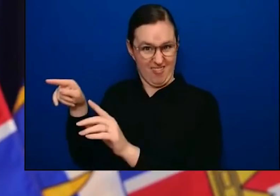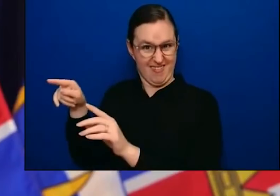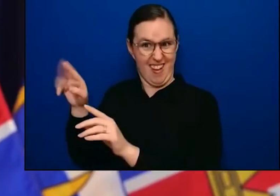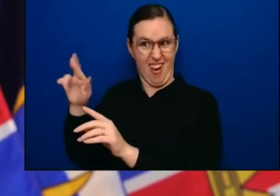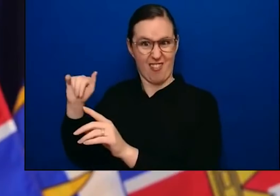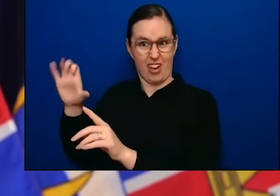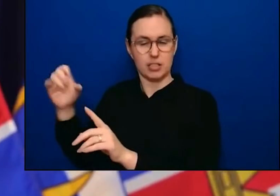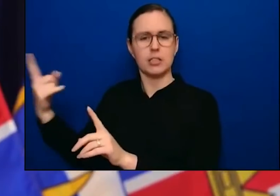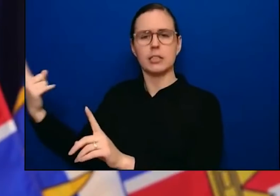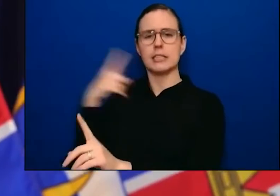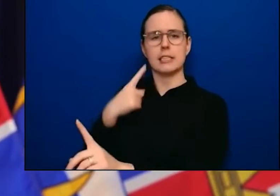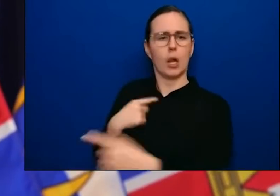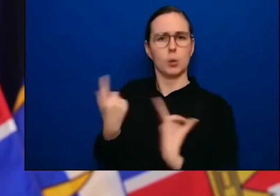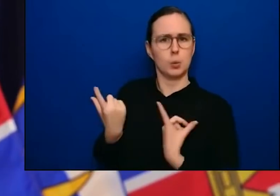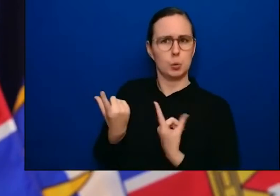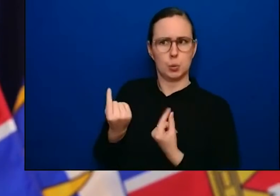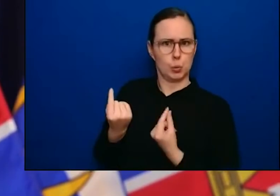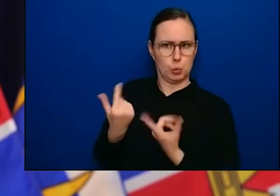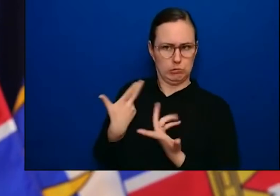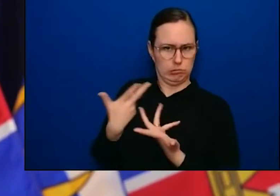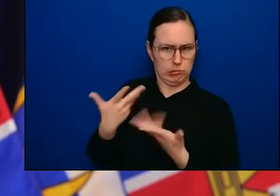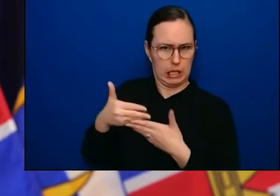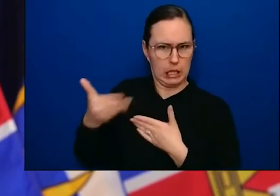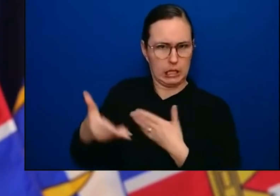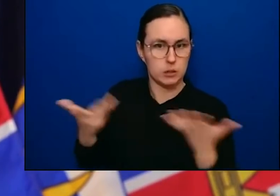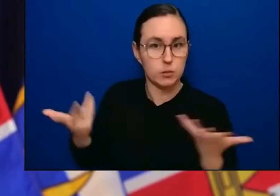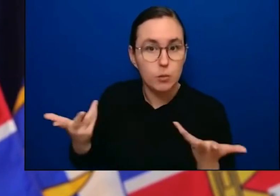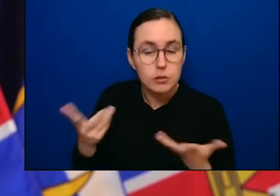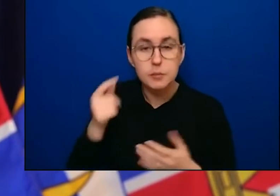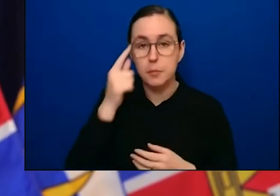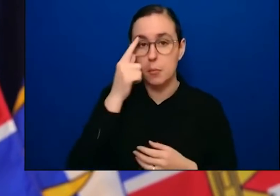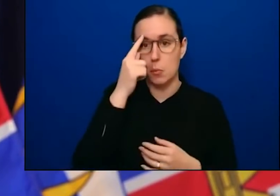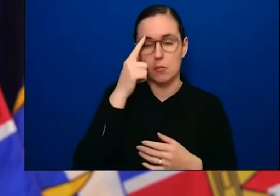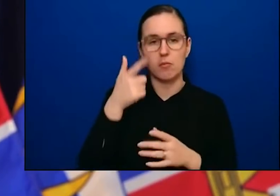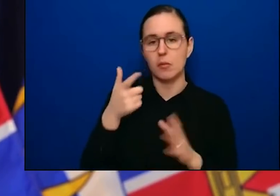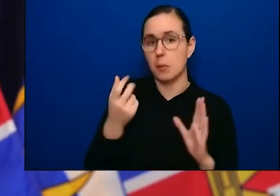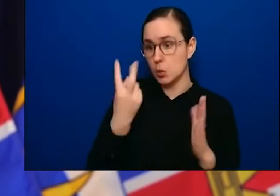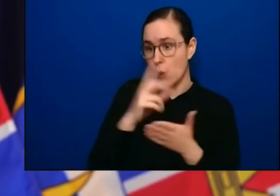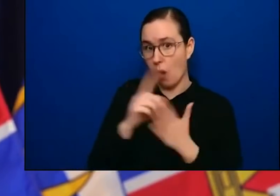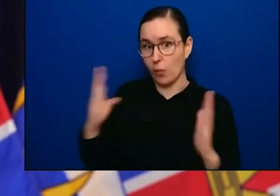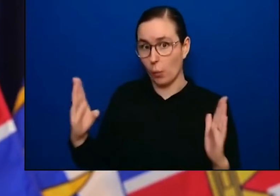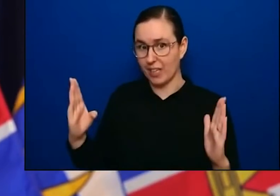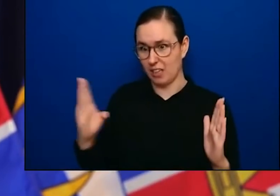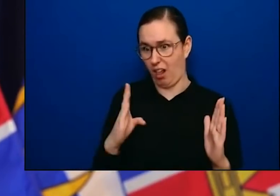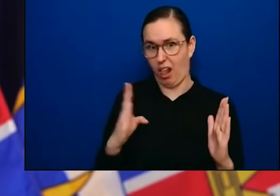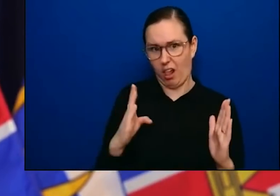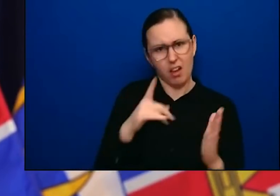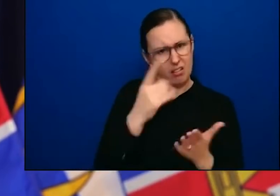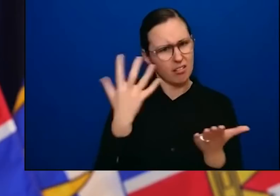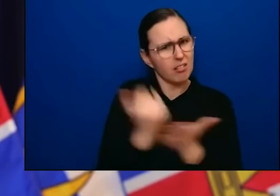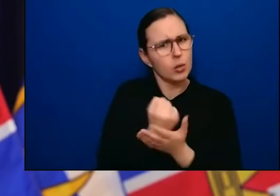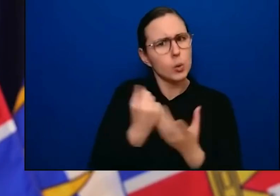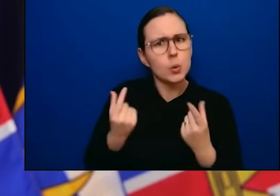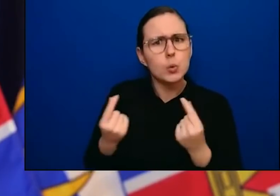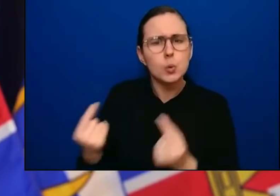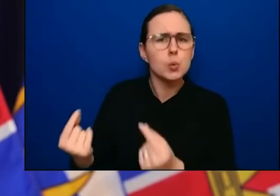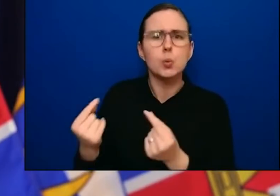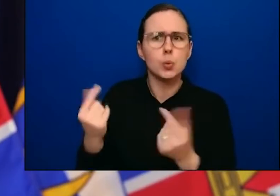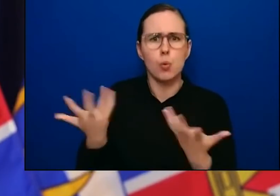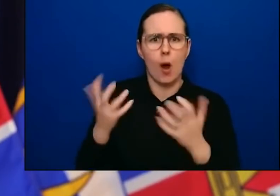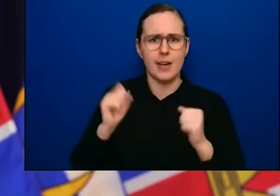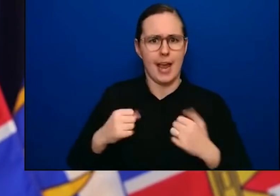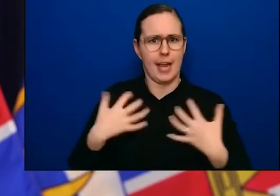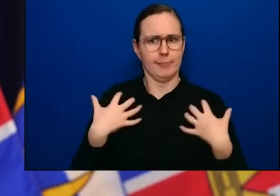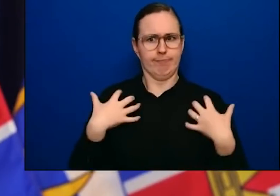months. We know that things like getting rest, those basics that help us get over infections in the first place,